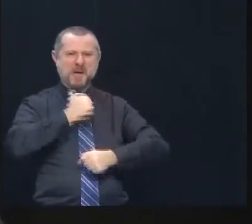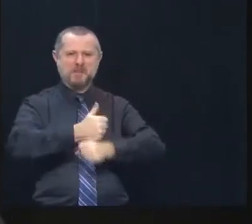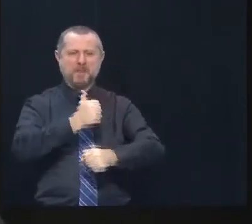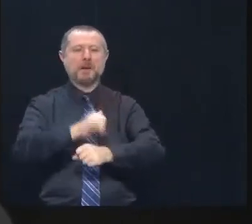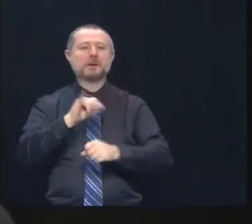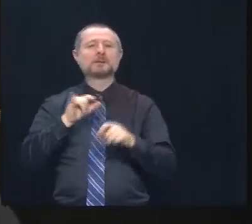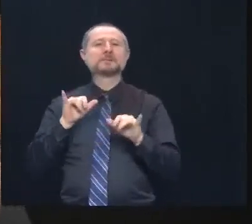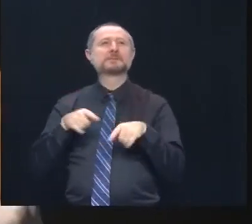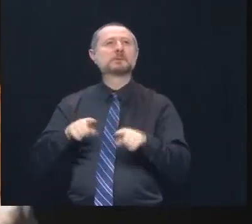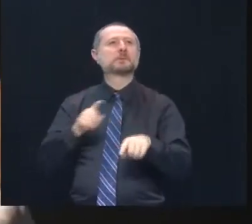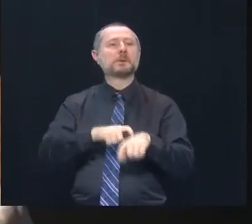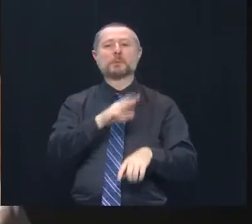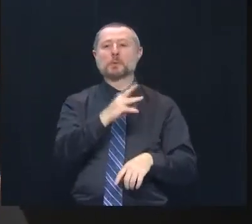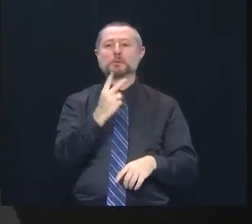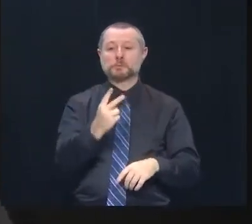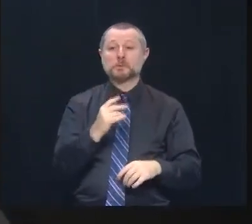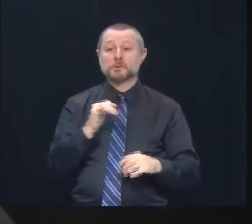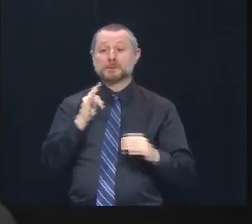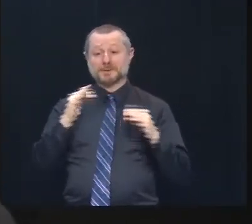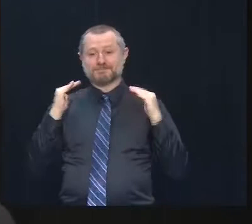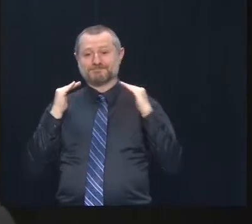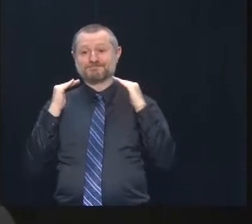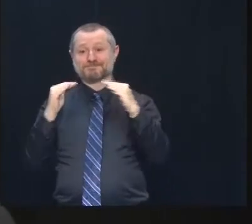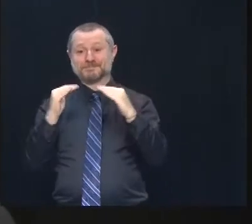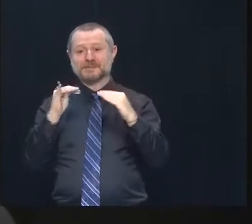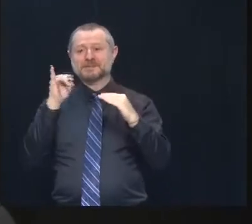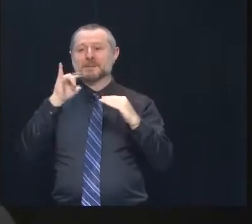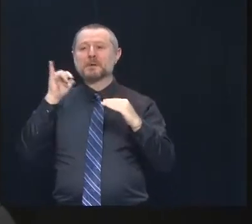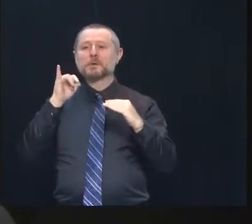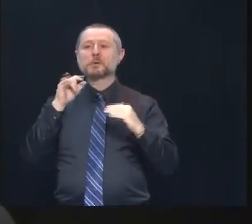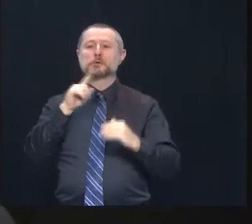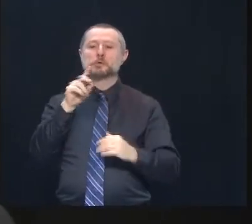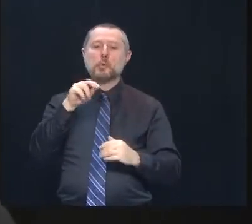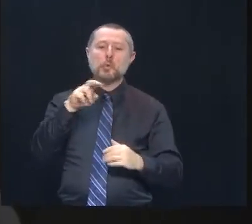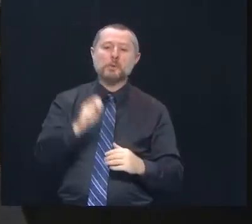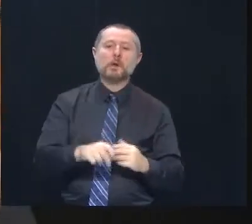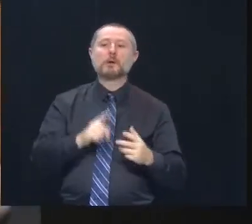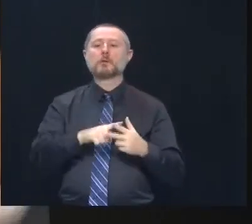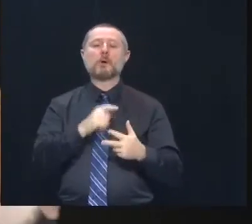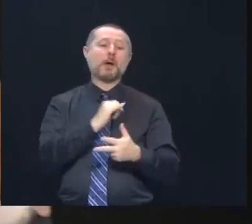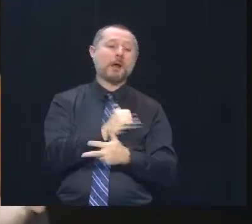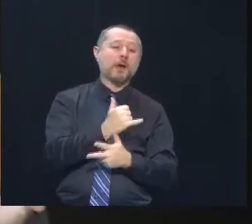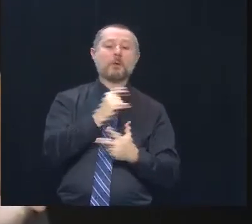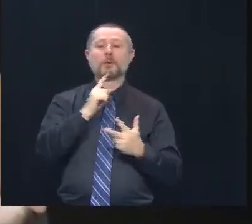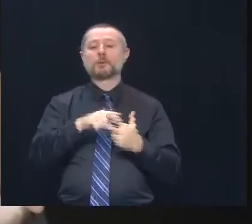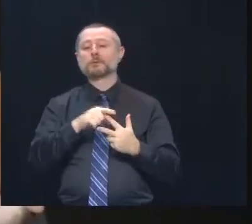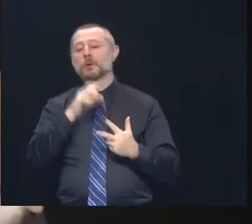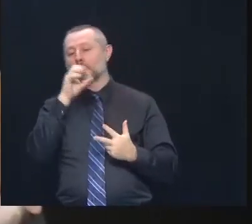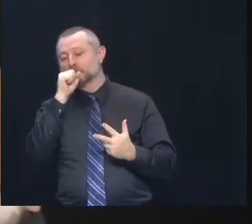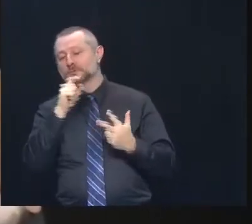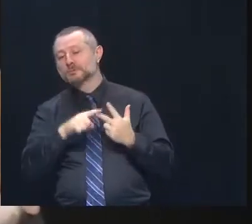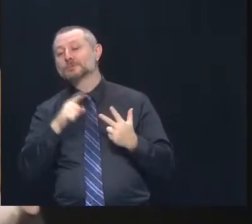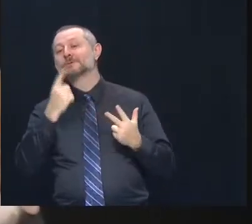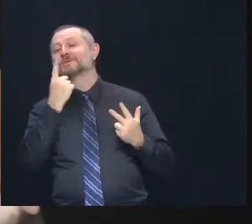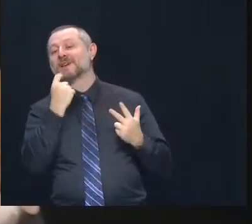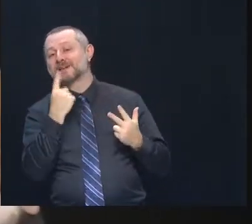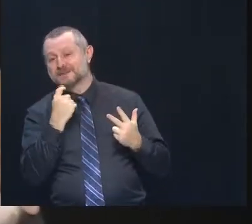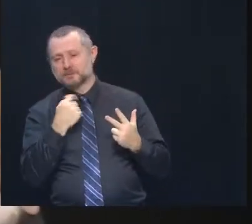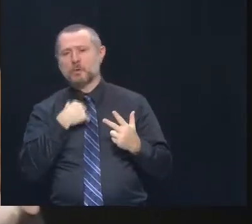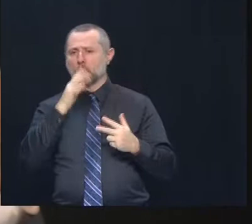zones, orange, yellow, red, with hospitalization rate by the capacity in